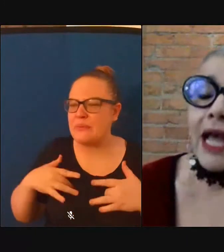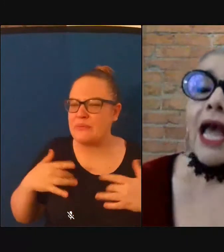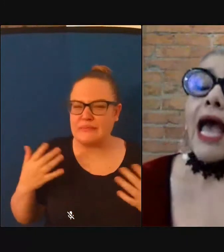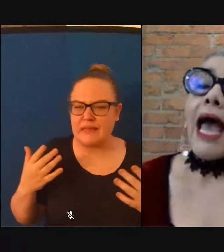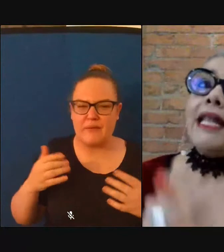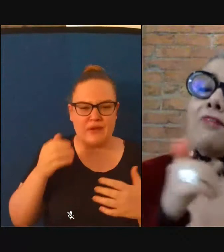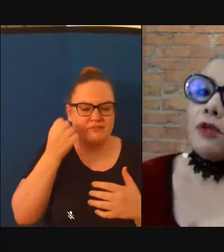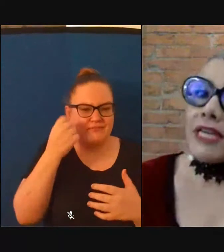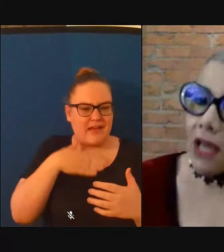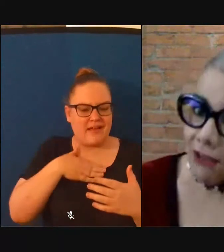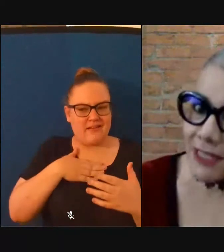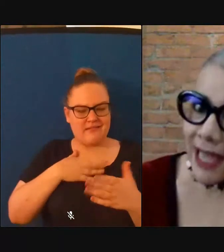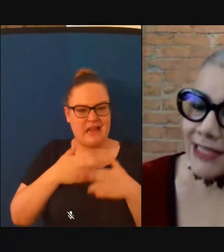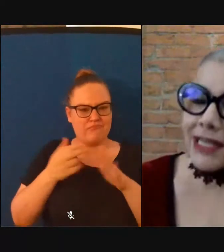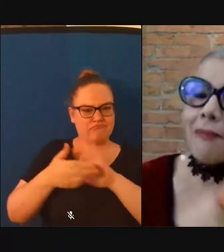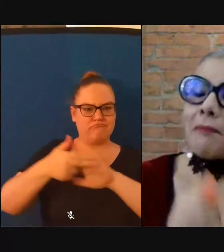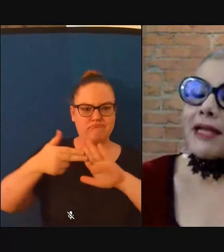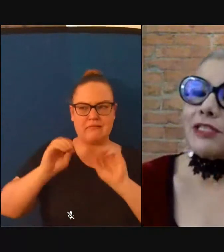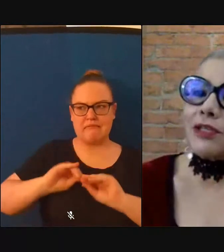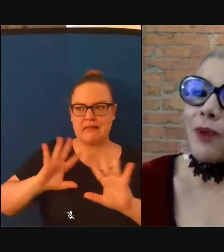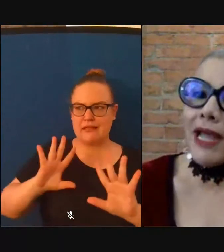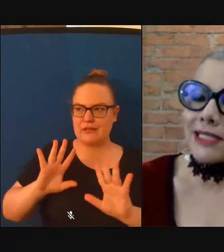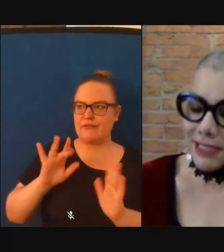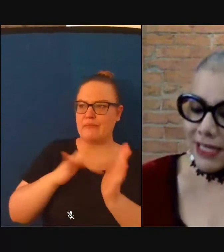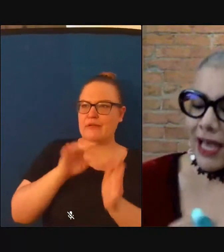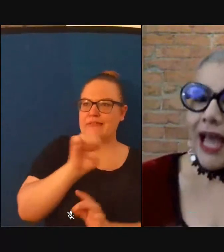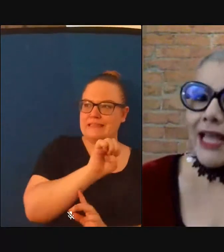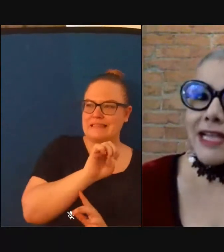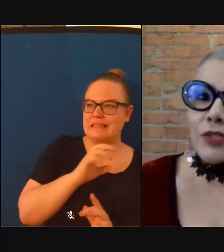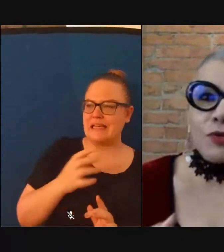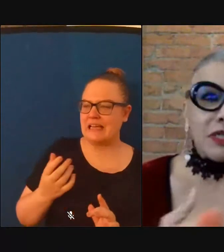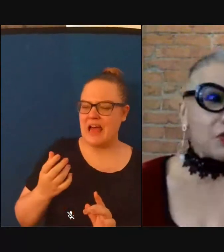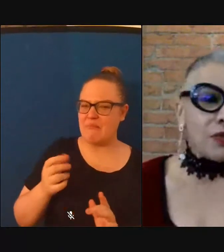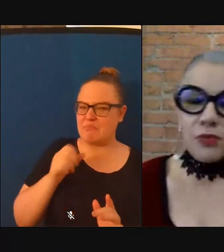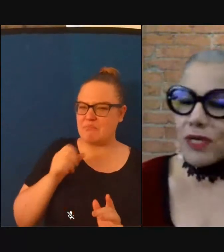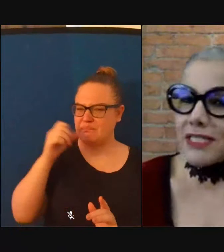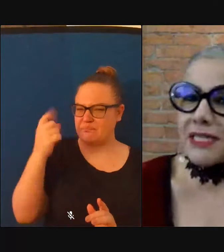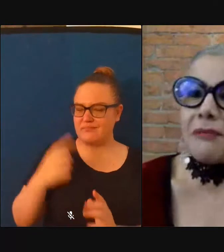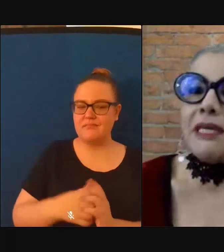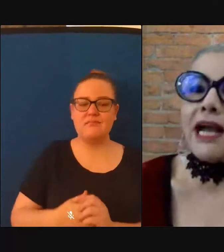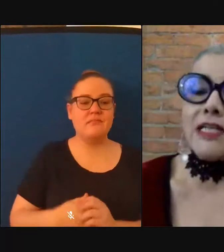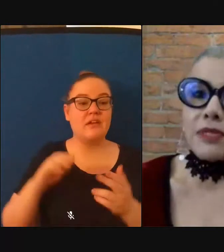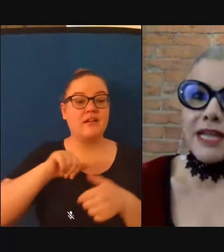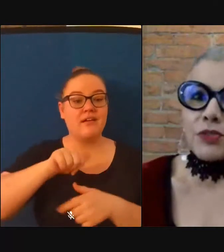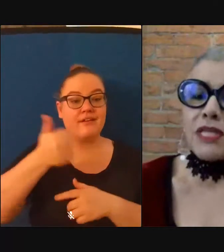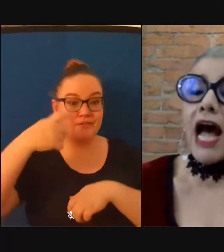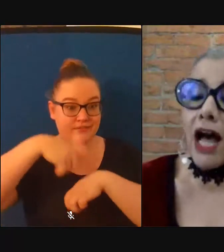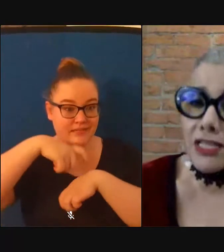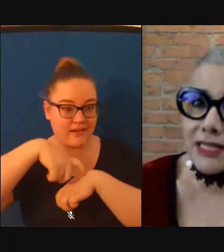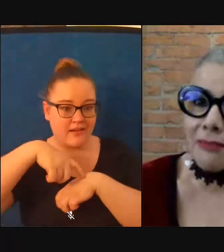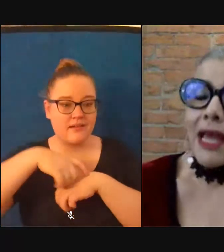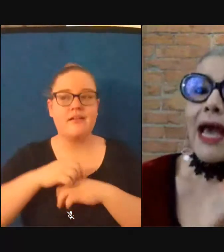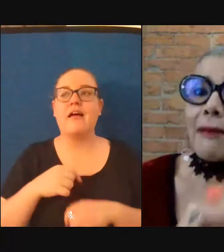here. And then a few years after that, coming back to the US, I had tattoos, and I saw one of the CBP guys with tattoos.